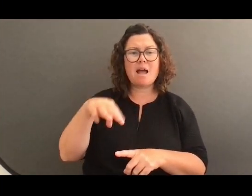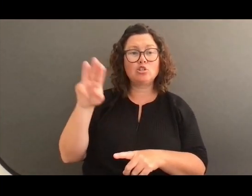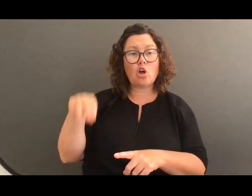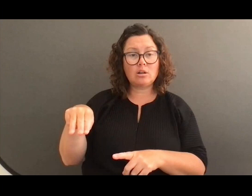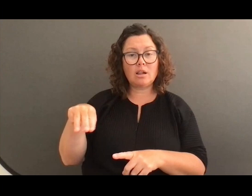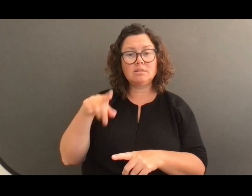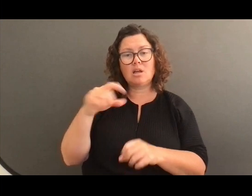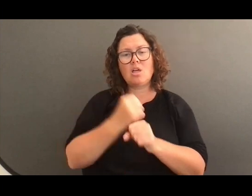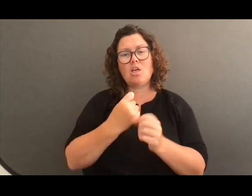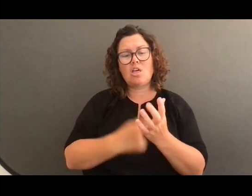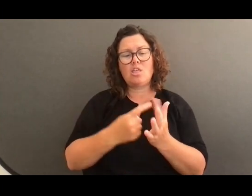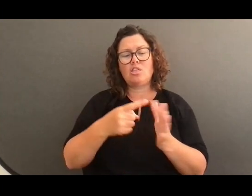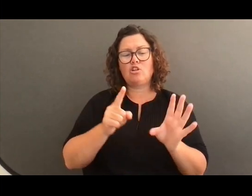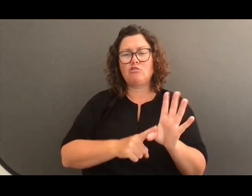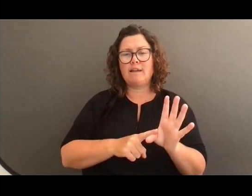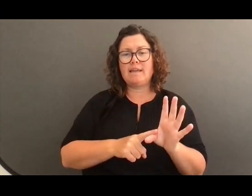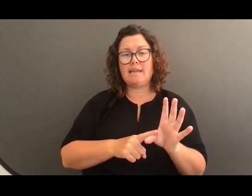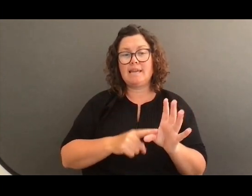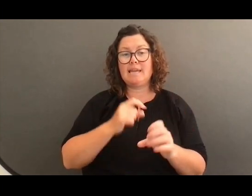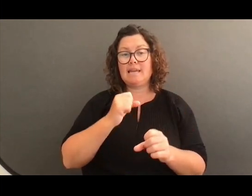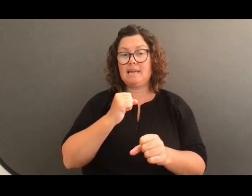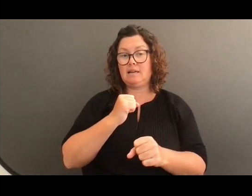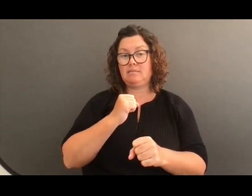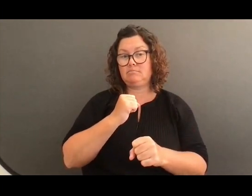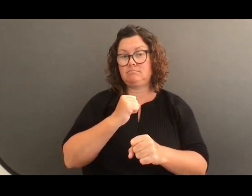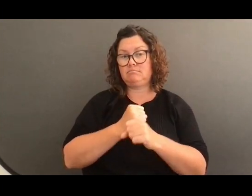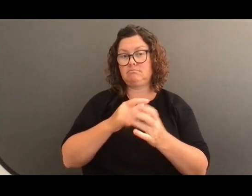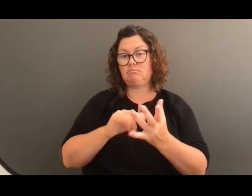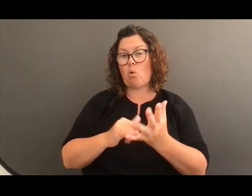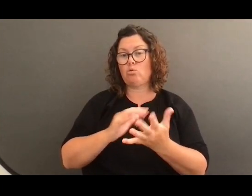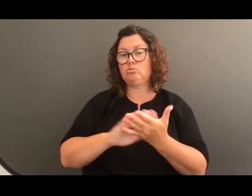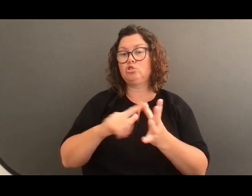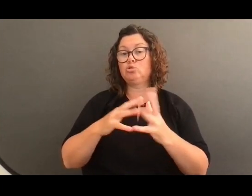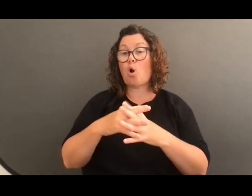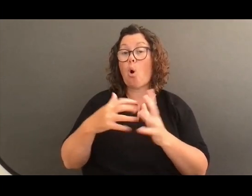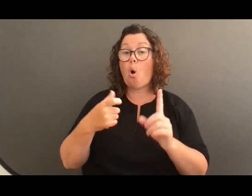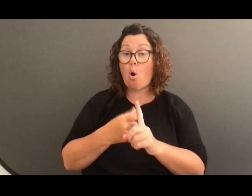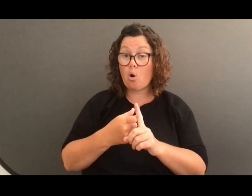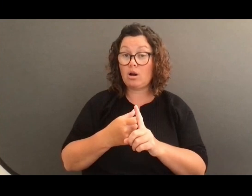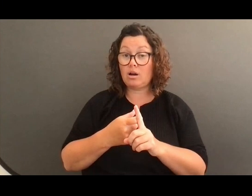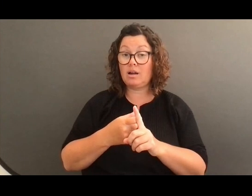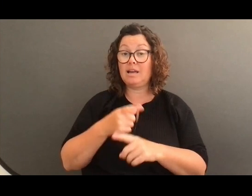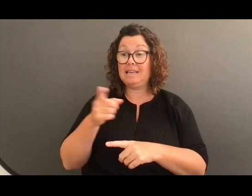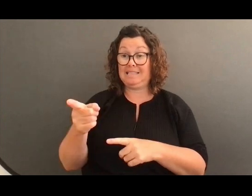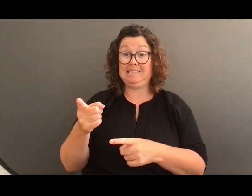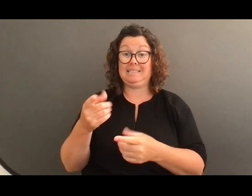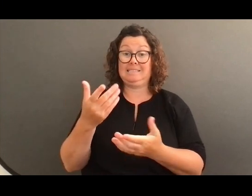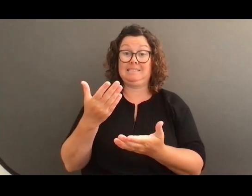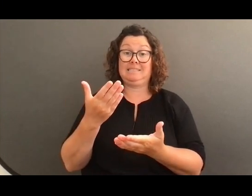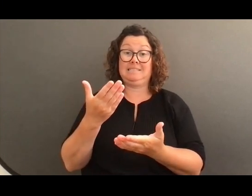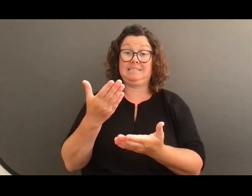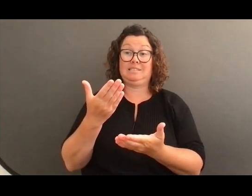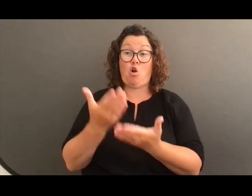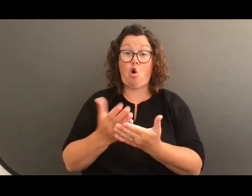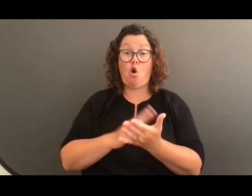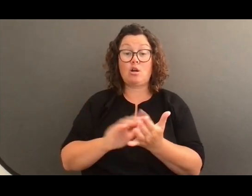goshawk that was his totem project. And that's on the Hume Highway at McDonald's at Glenrowan. So if